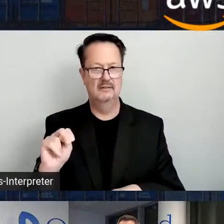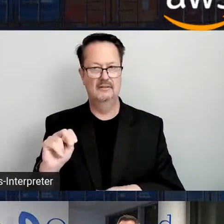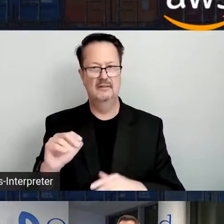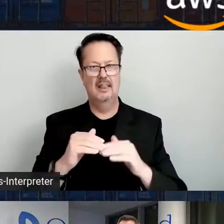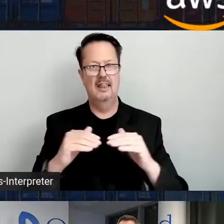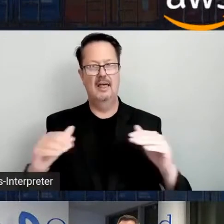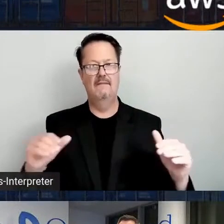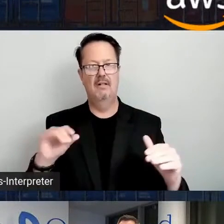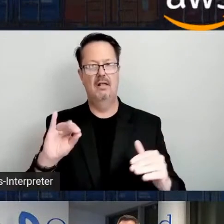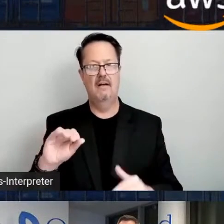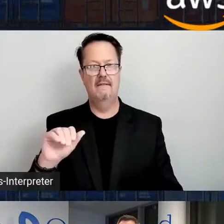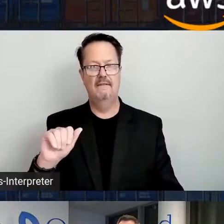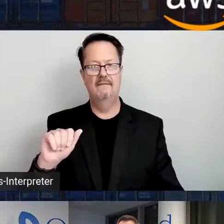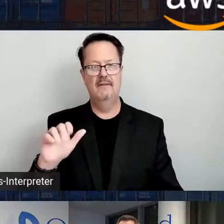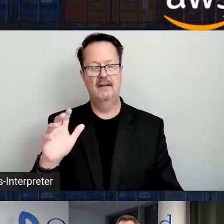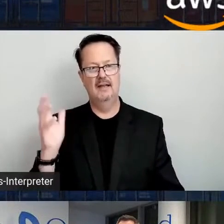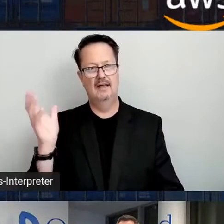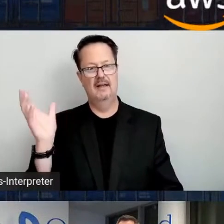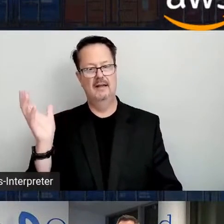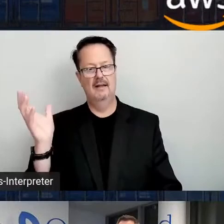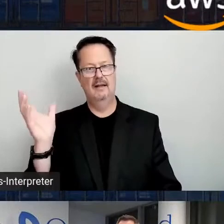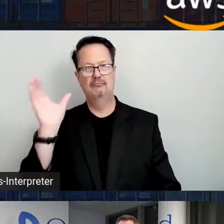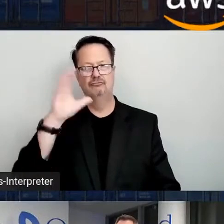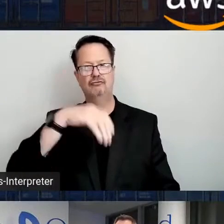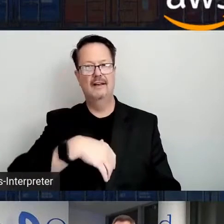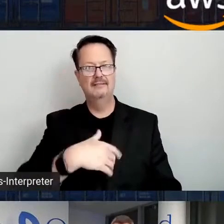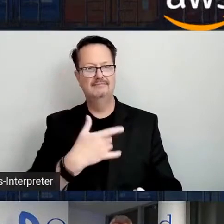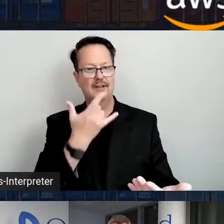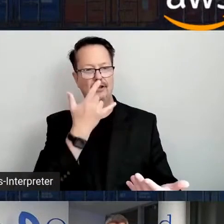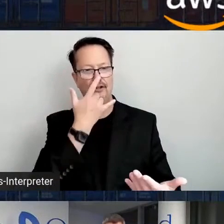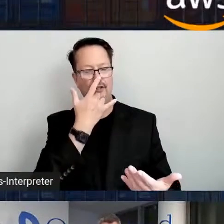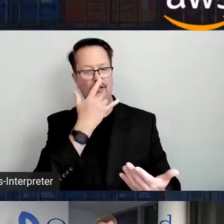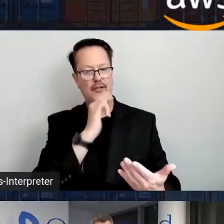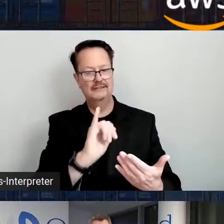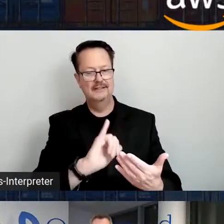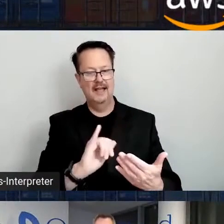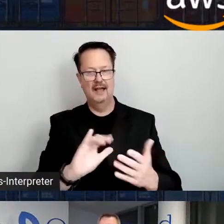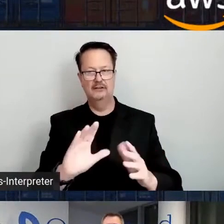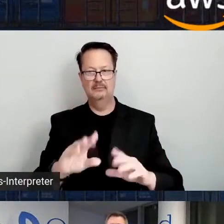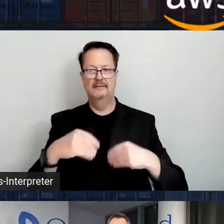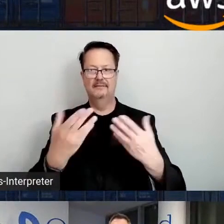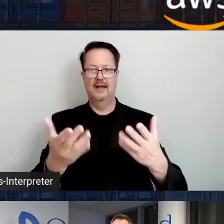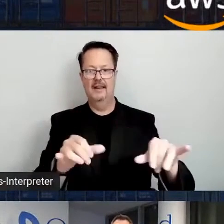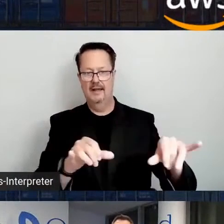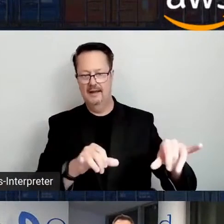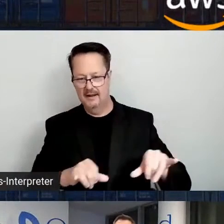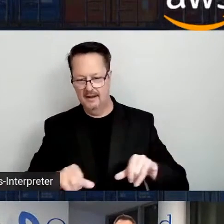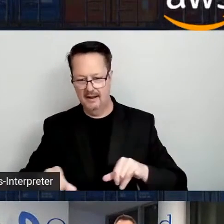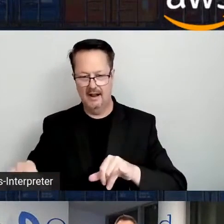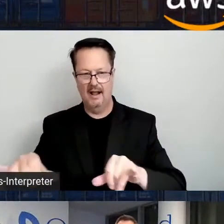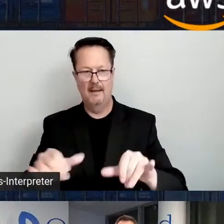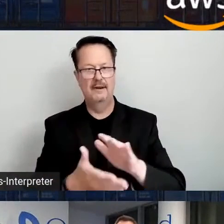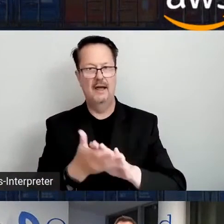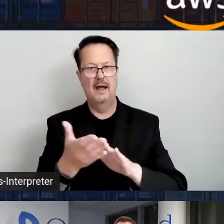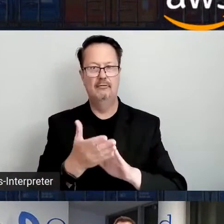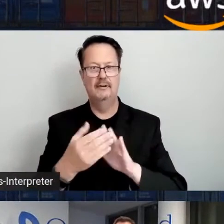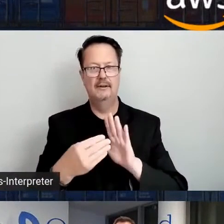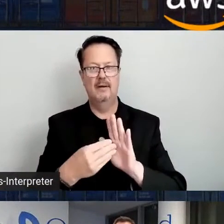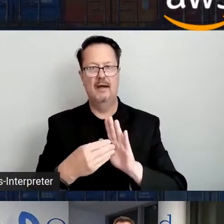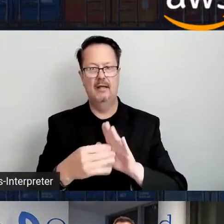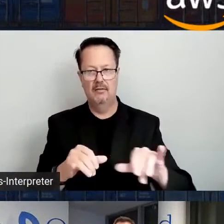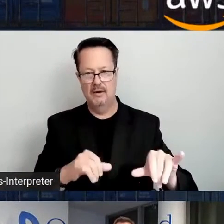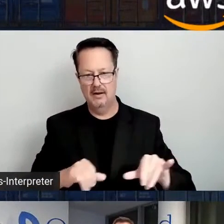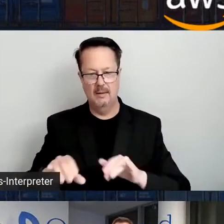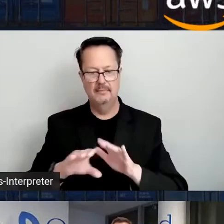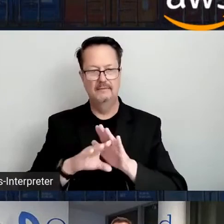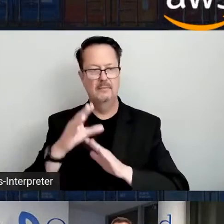abstraction that looks to provide kind of a common operating model as well as common developer experience. And it's the